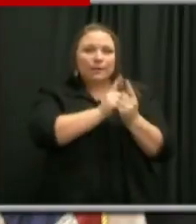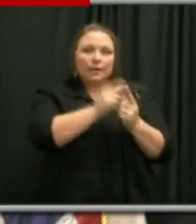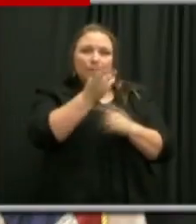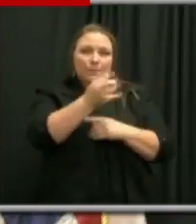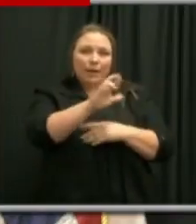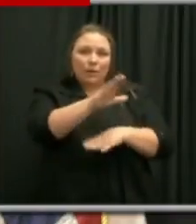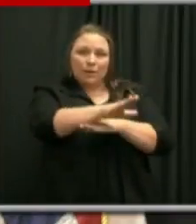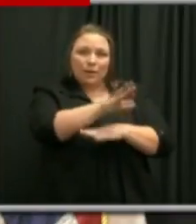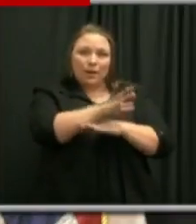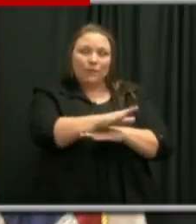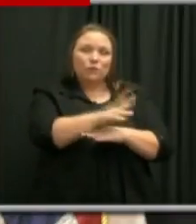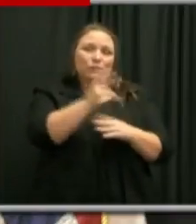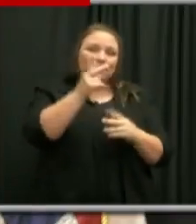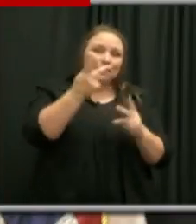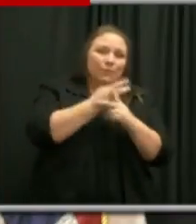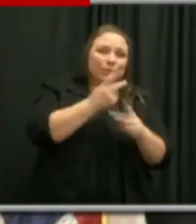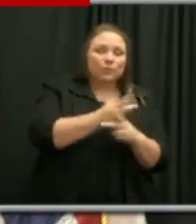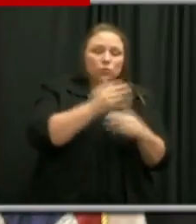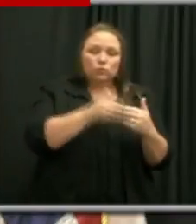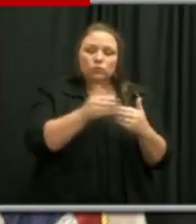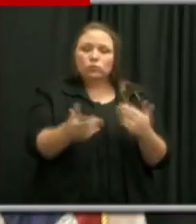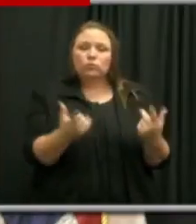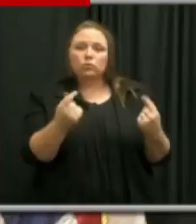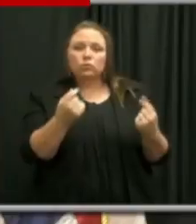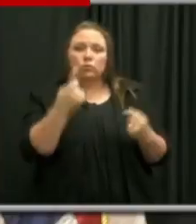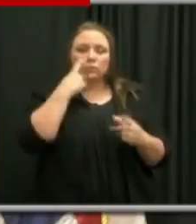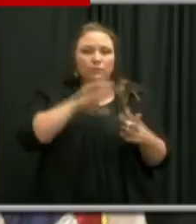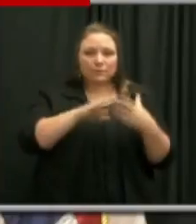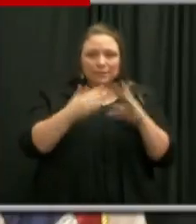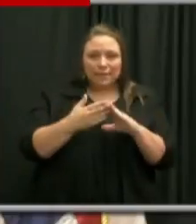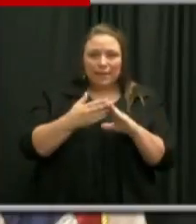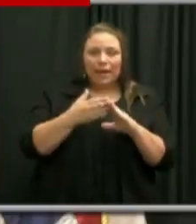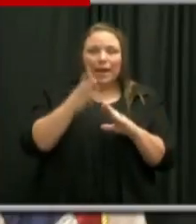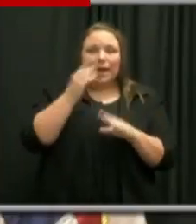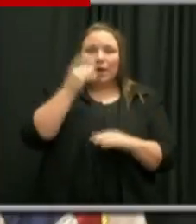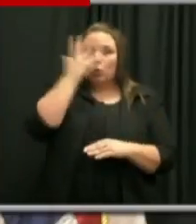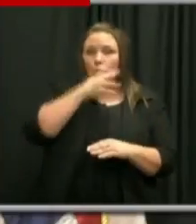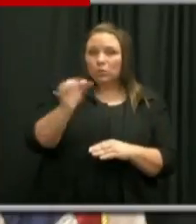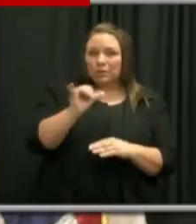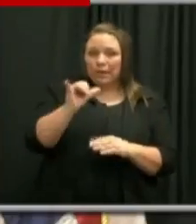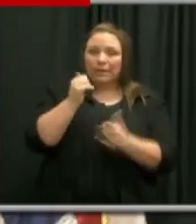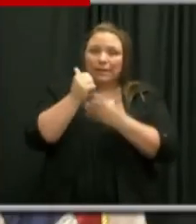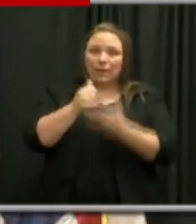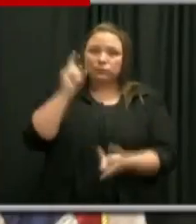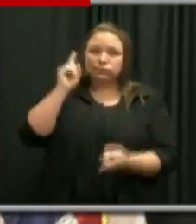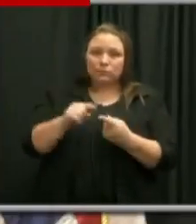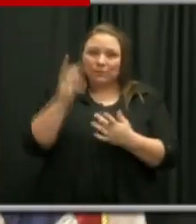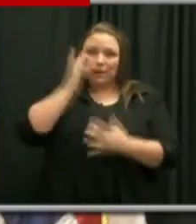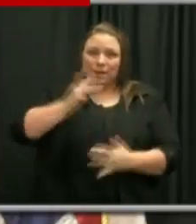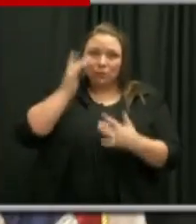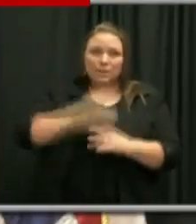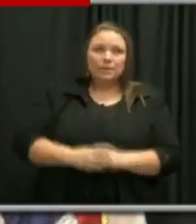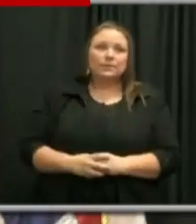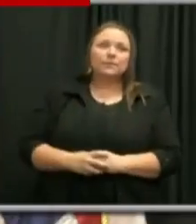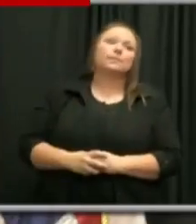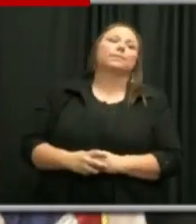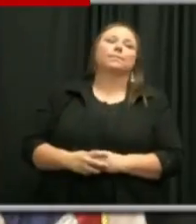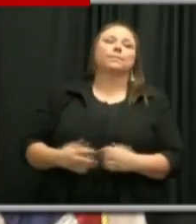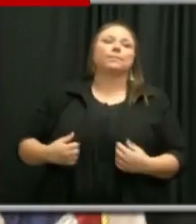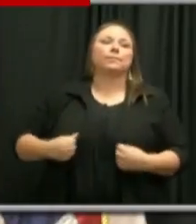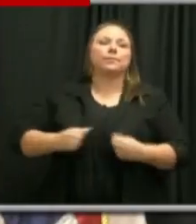to work on the next steps for our city and what our city will do to battle this virus. I also want to update you on